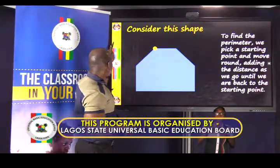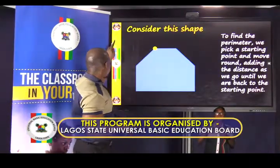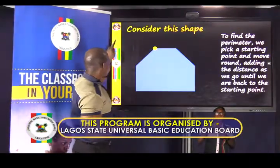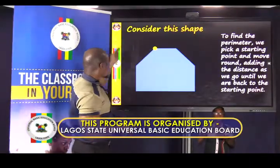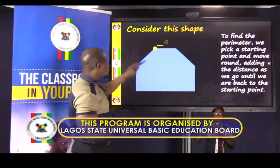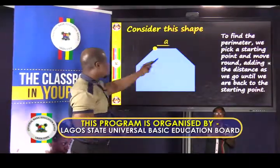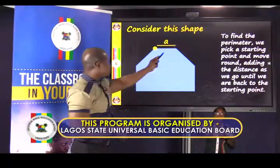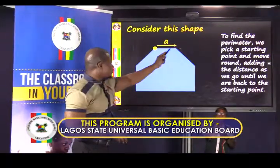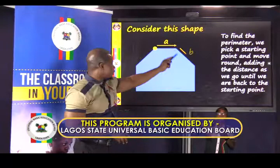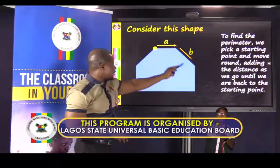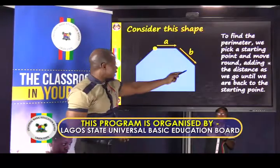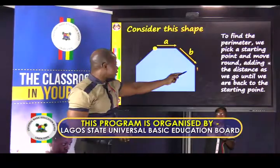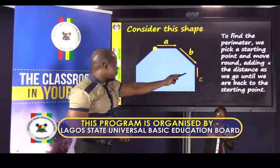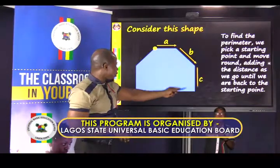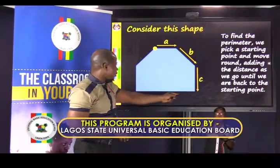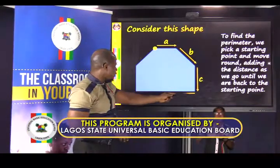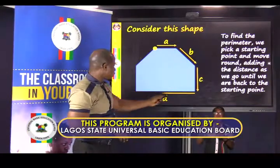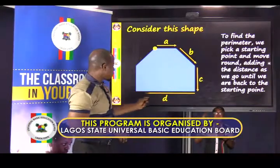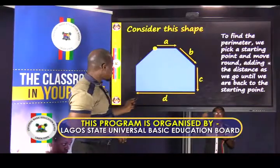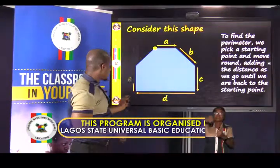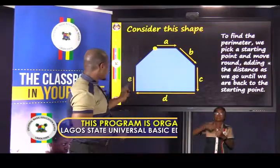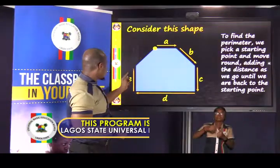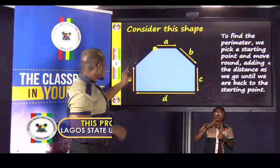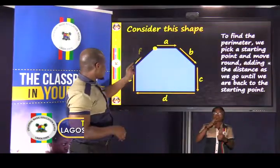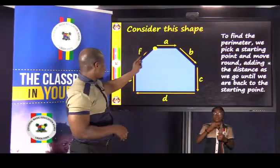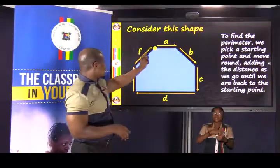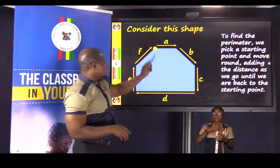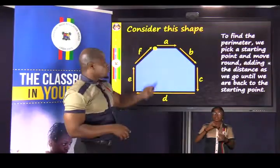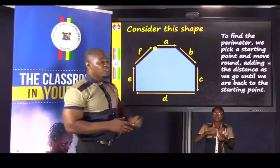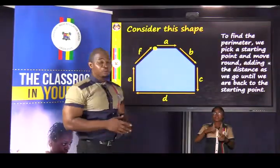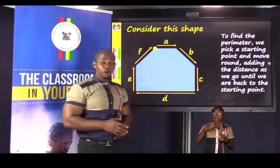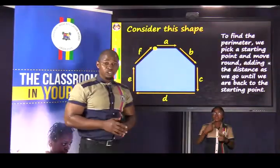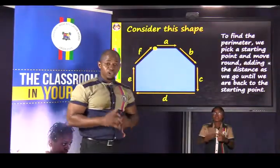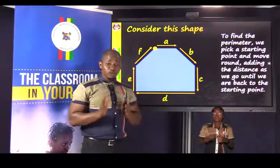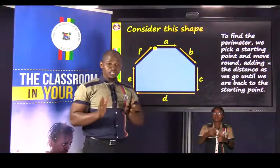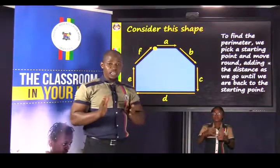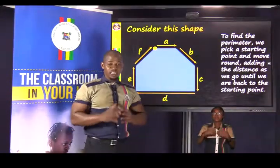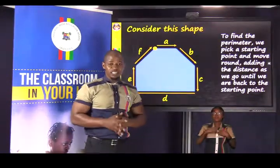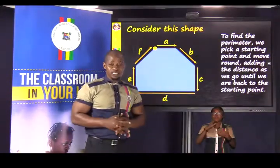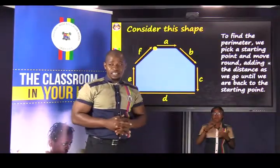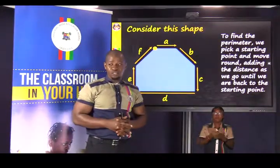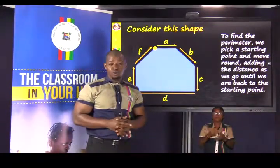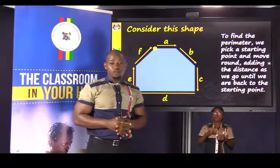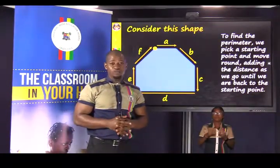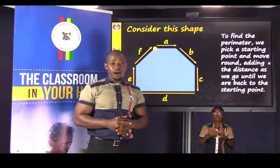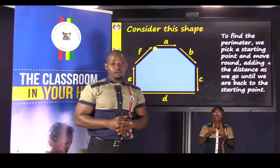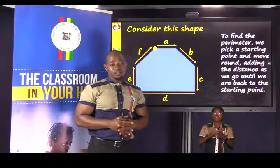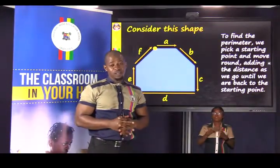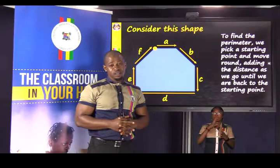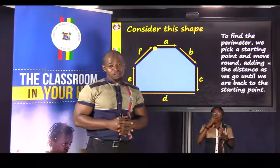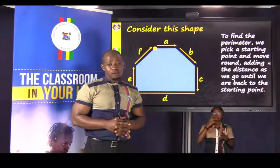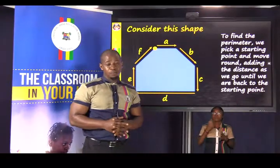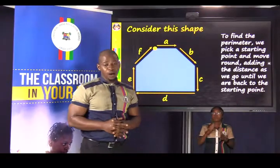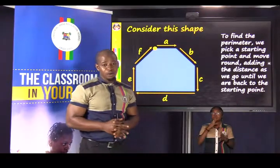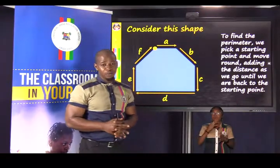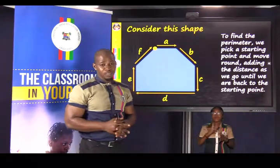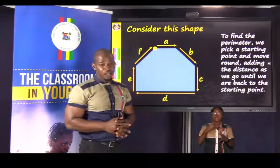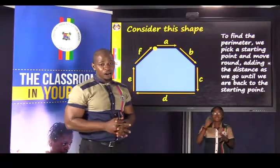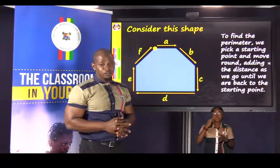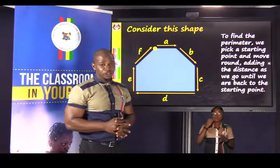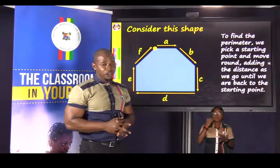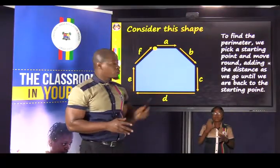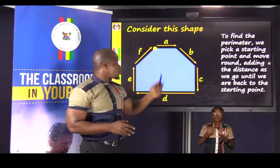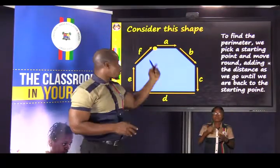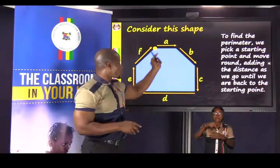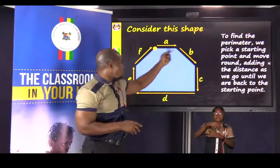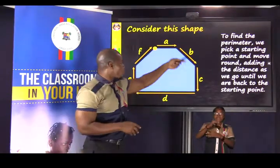shape until you're back to the starting point. And then you add up all the numbers, and it is said that you have found the perimeter